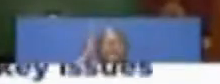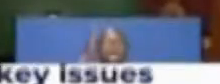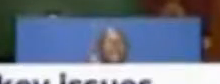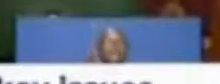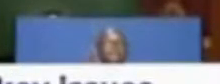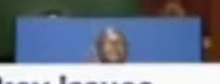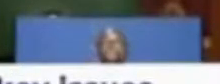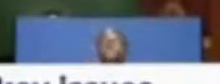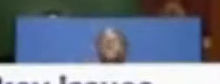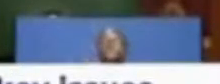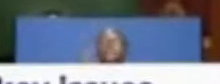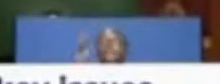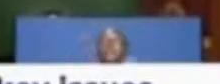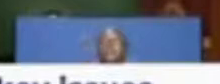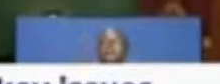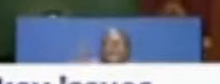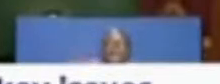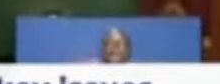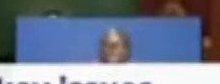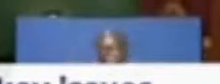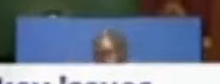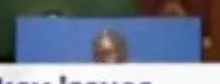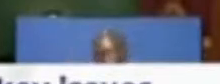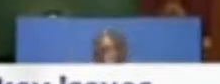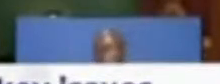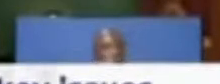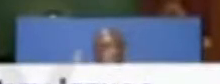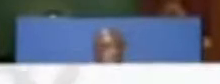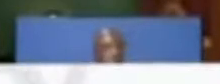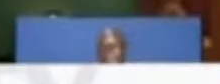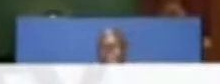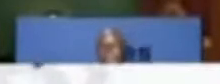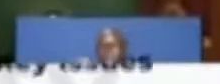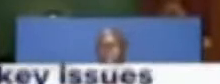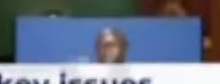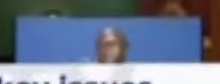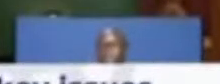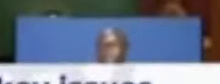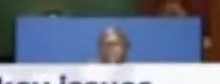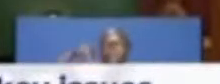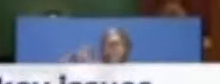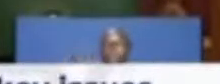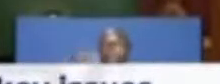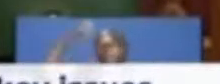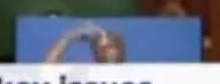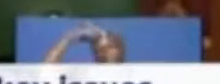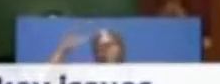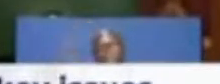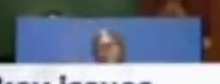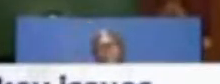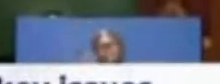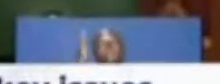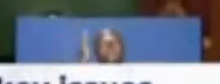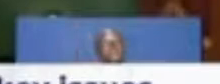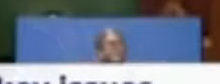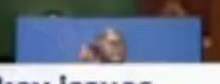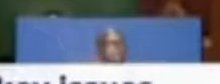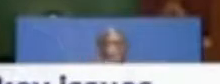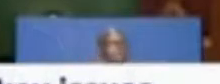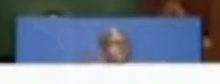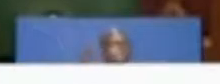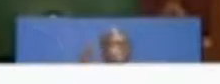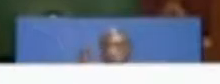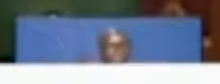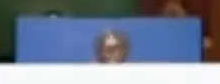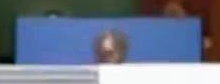sooner than later. There is another strategic niche in the port of Lamu that is also futuristic.